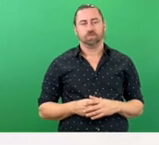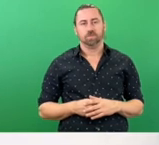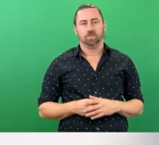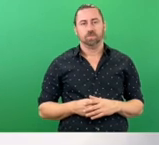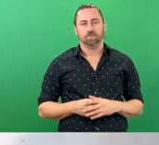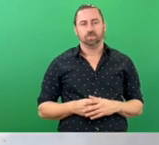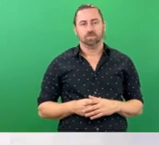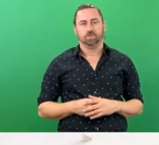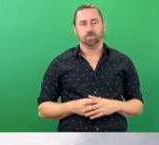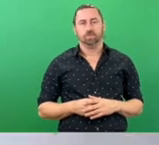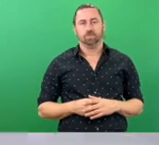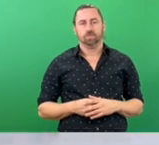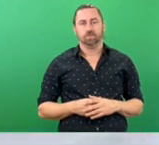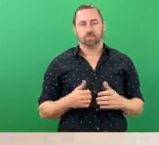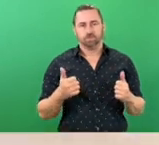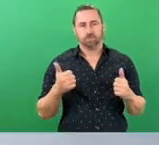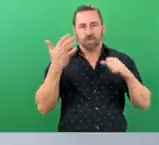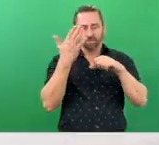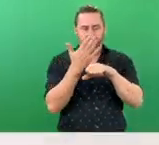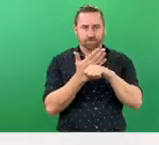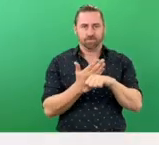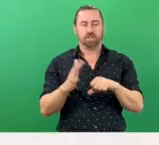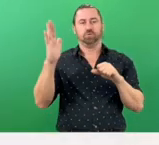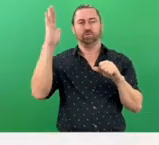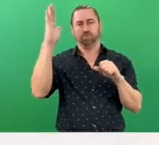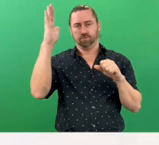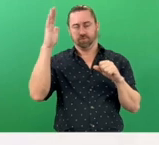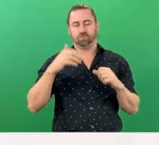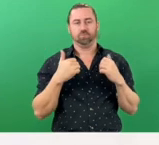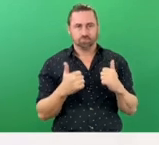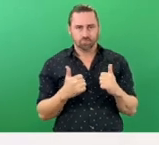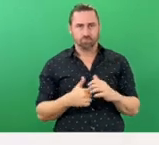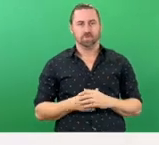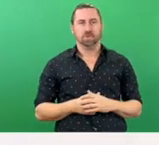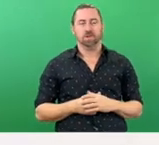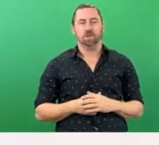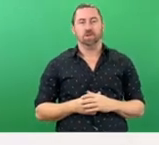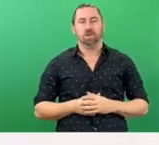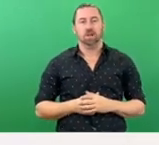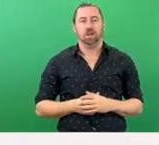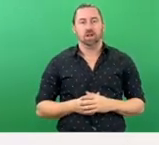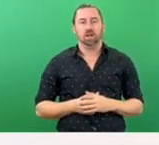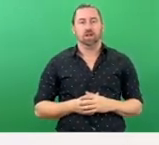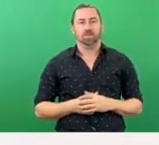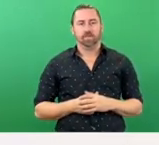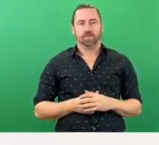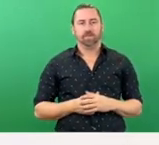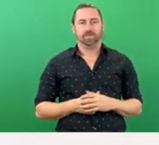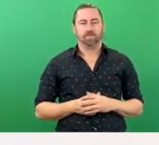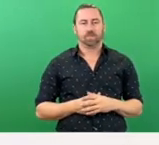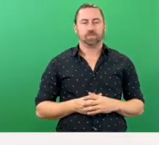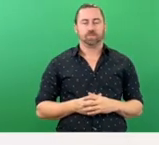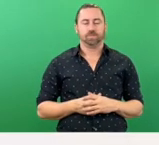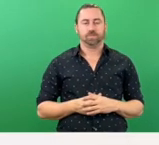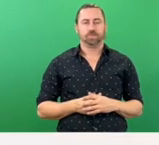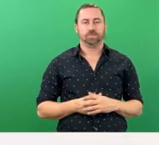All right. Nice fresh sheet of paper with minimal pencil shavings on it. All right,